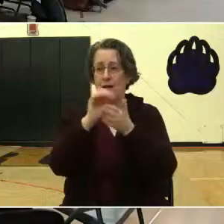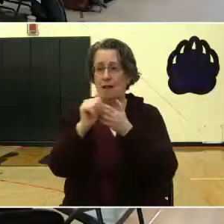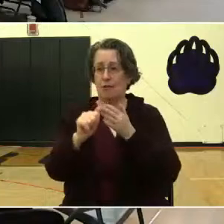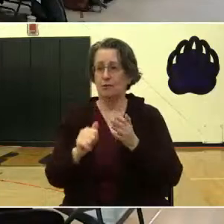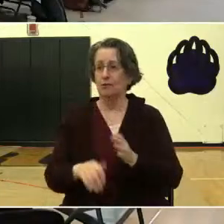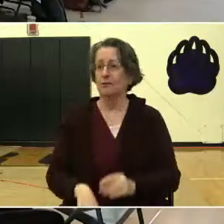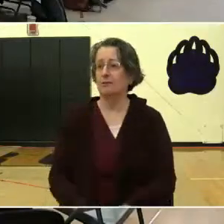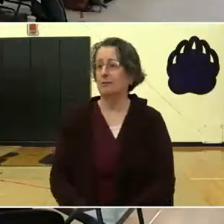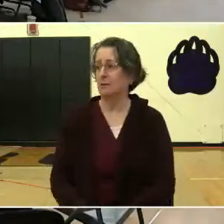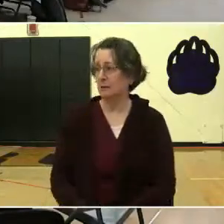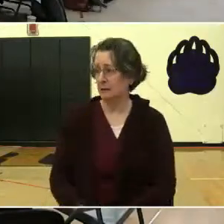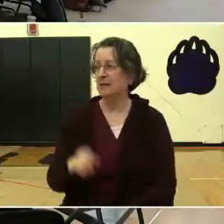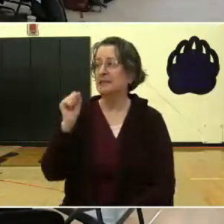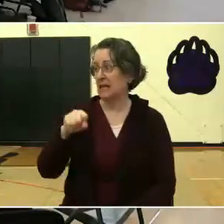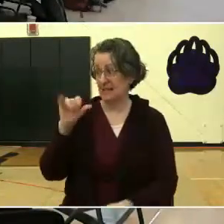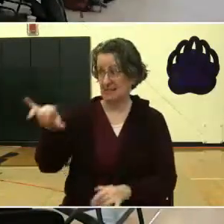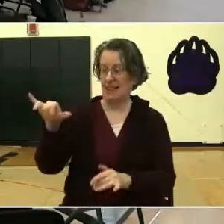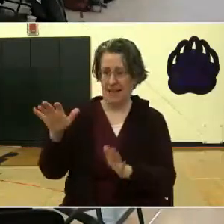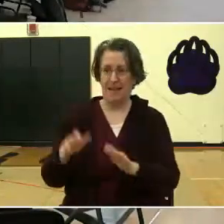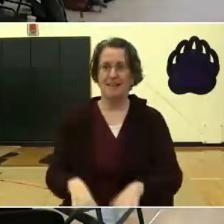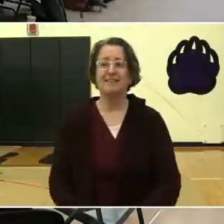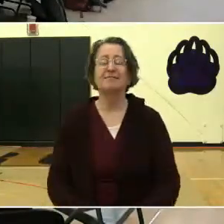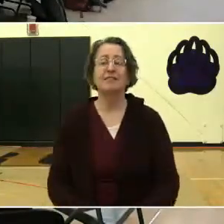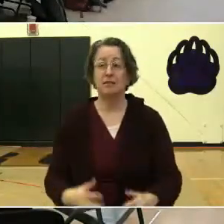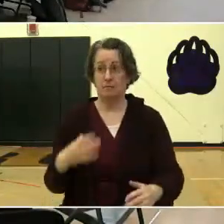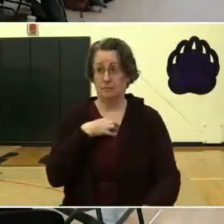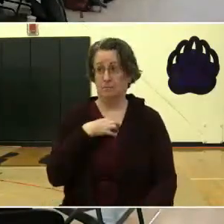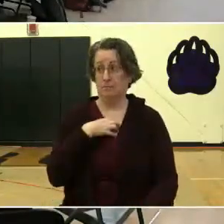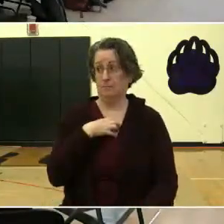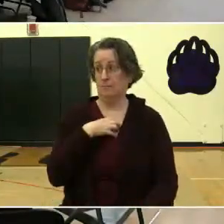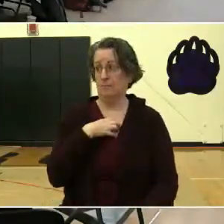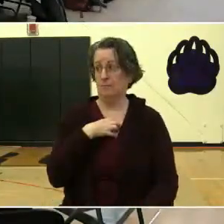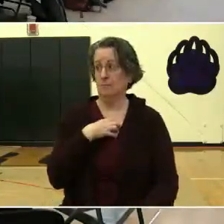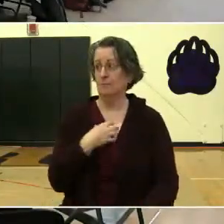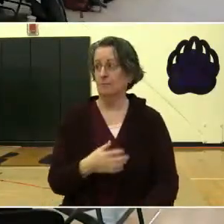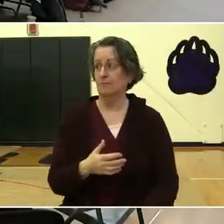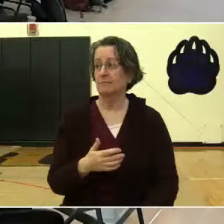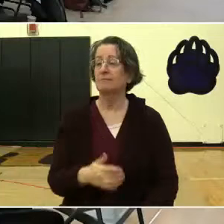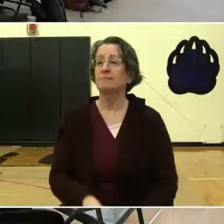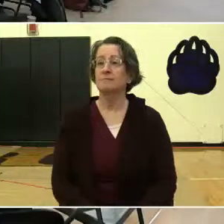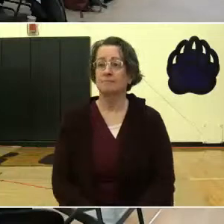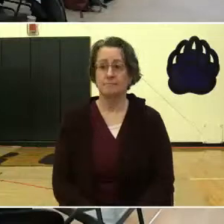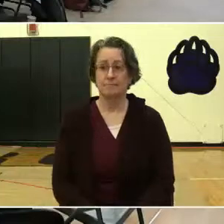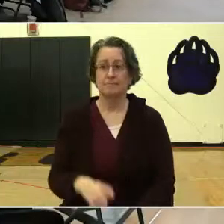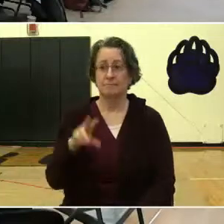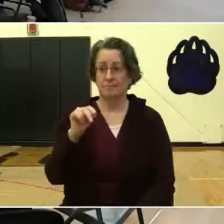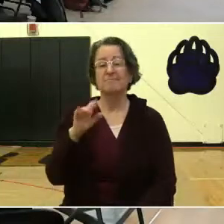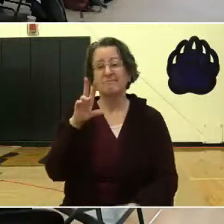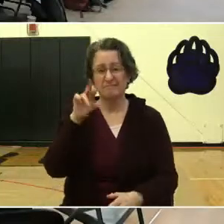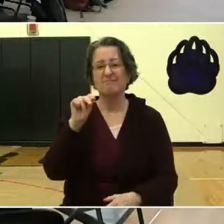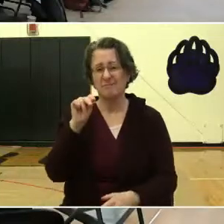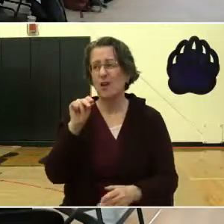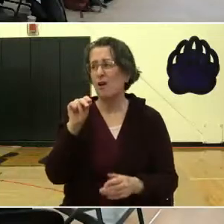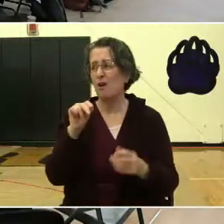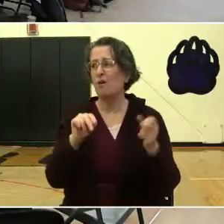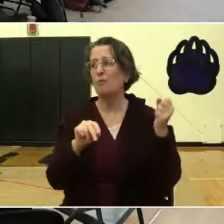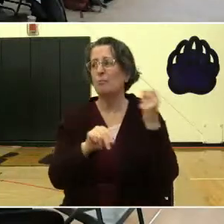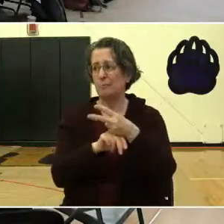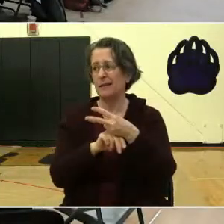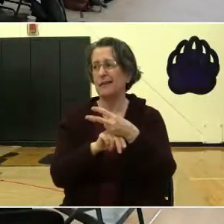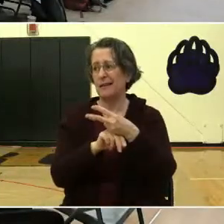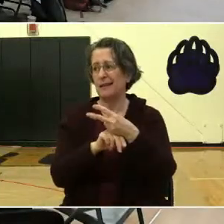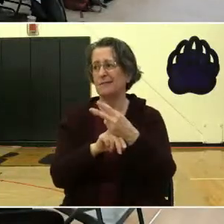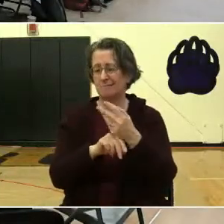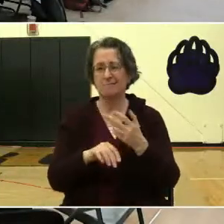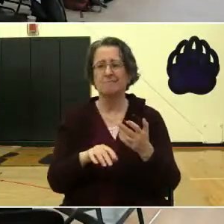I all those opposed to C debate please rise and say Nay Nays appear to have it the Nays do have